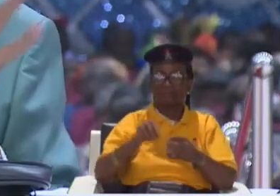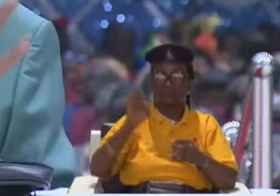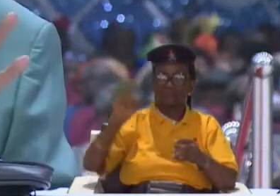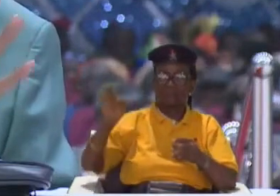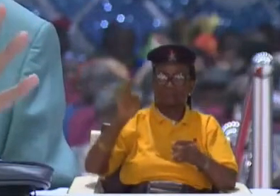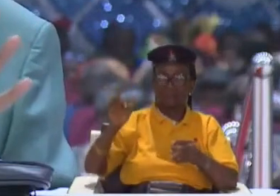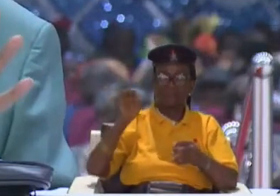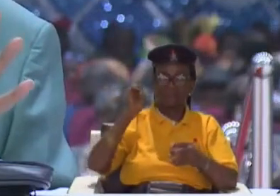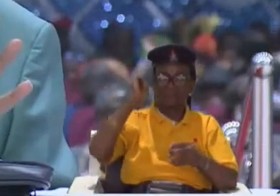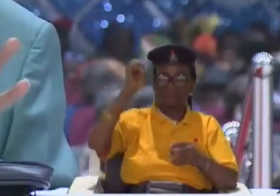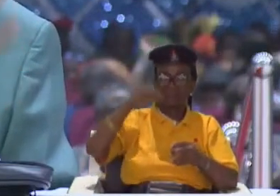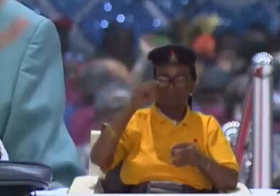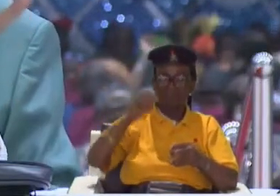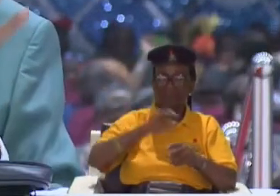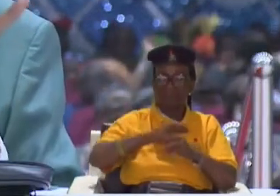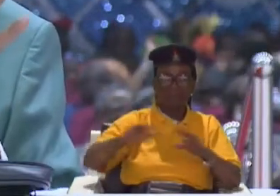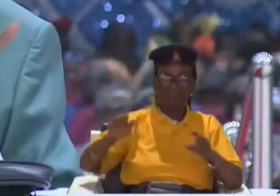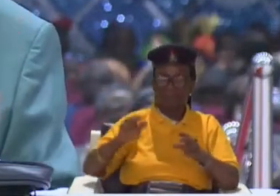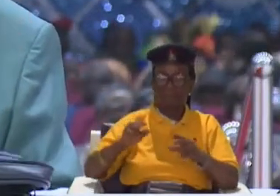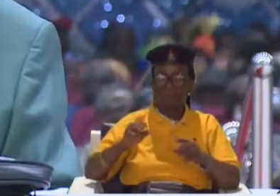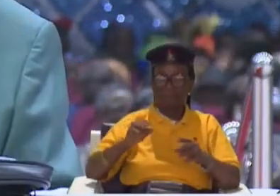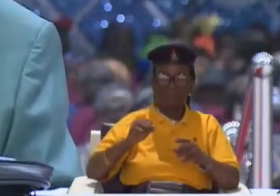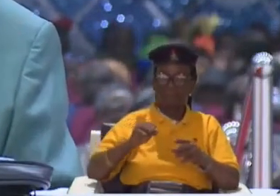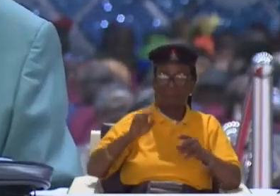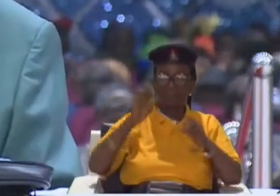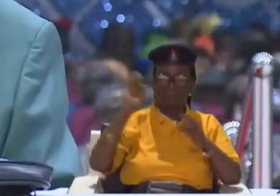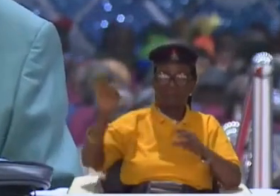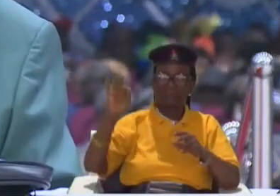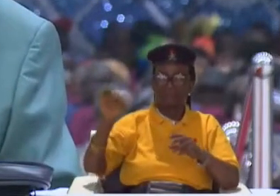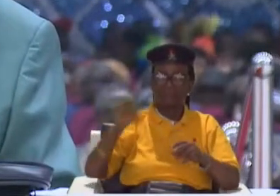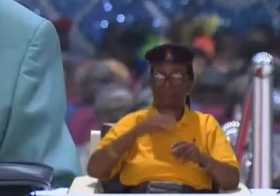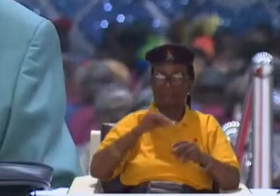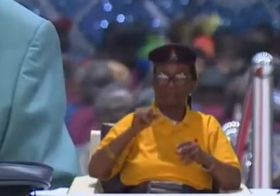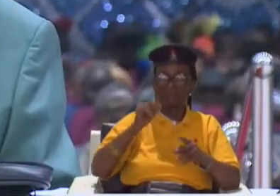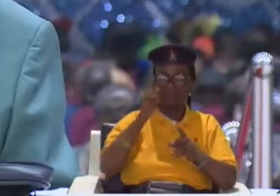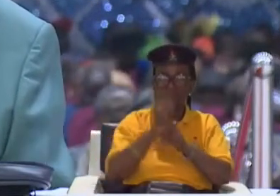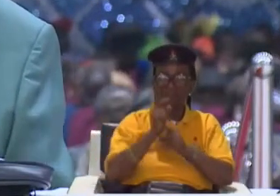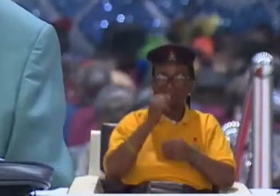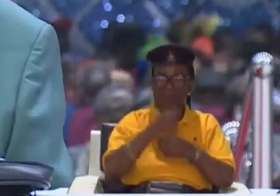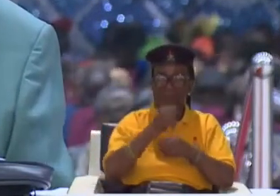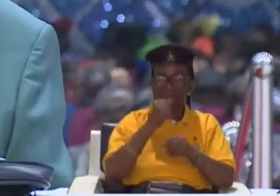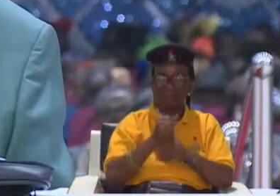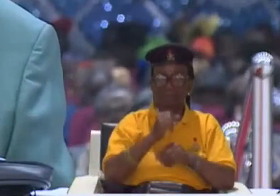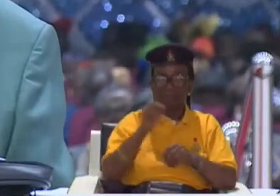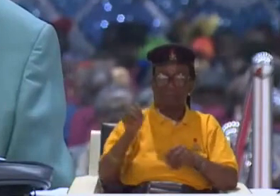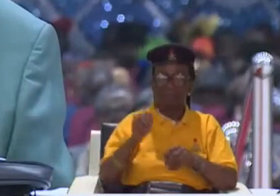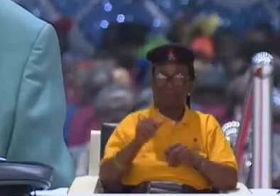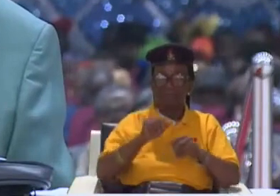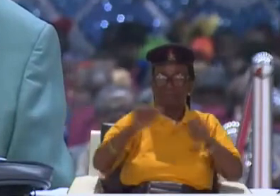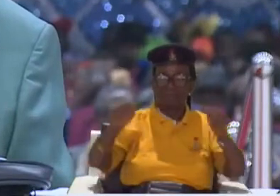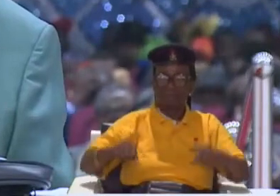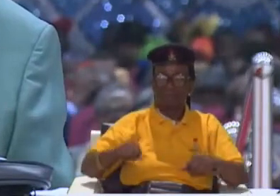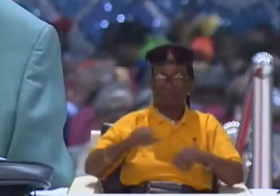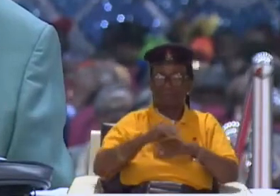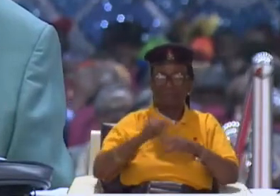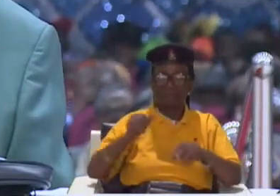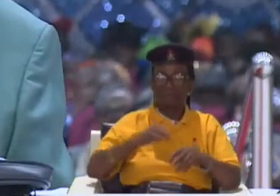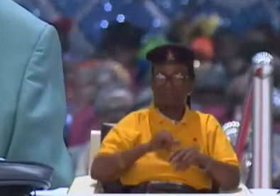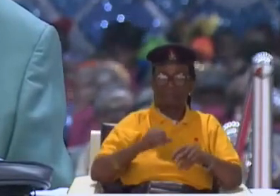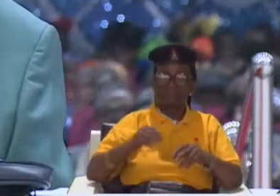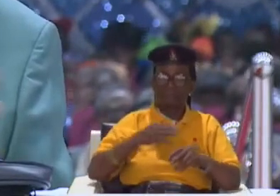just make the altar call, and I made the altar call. And